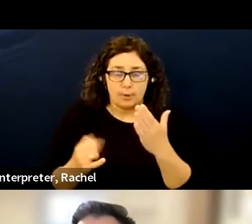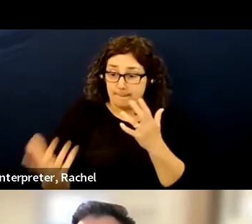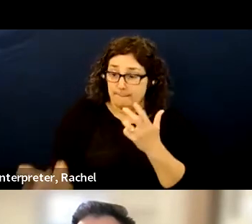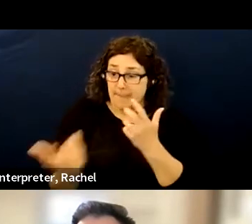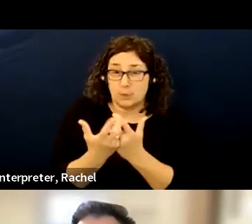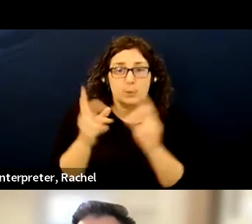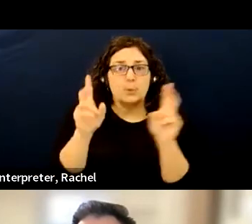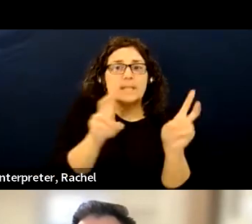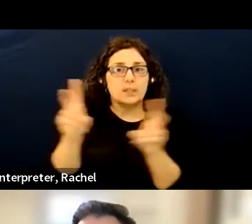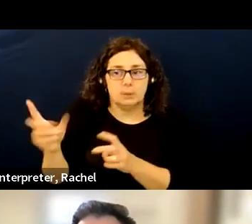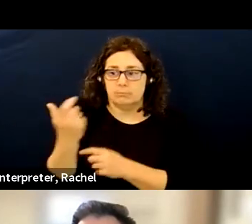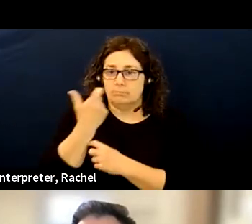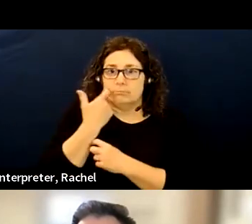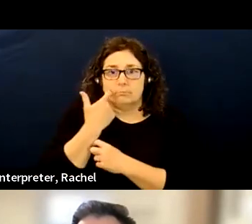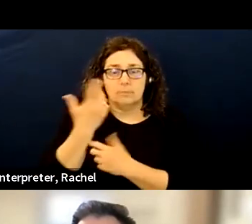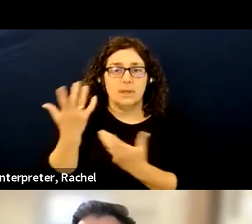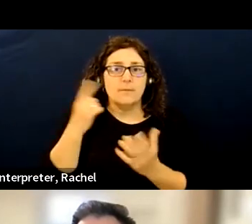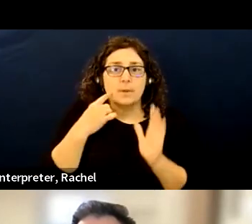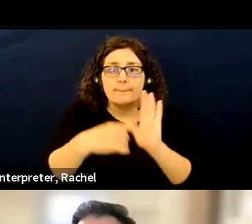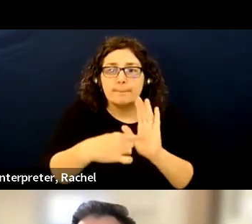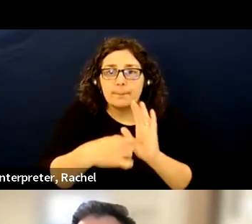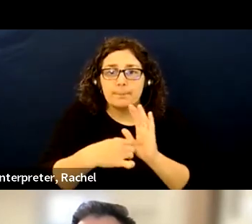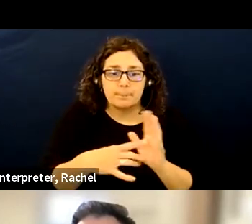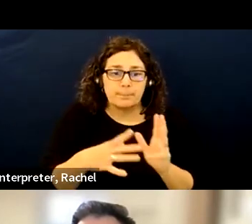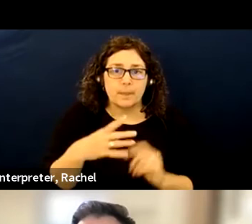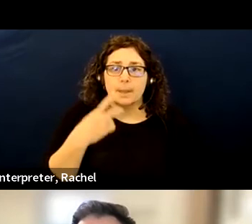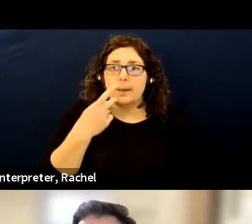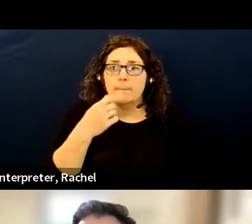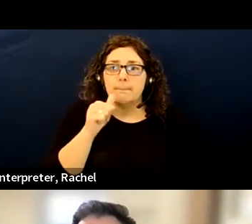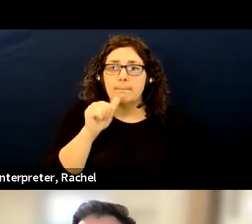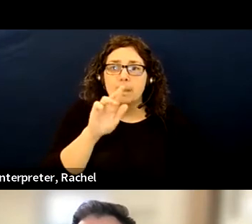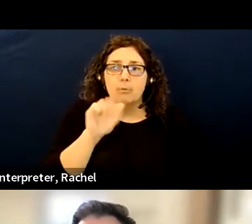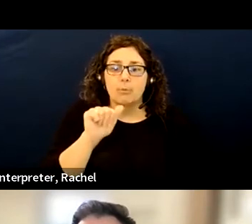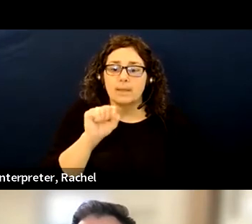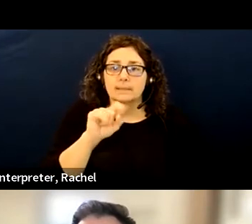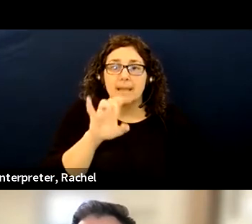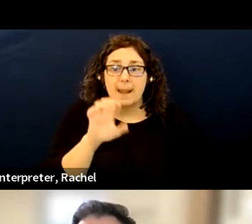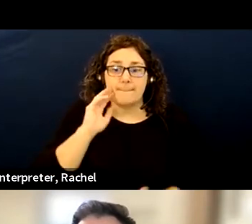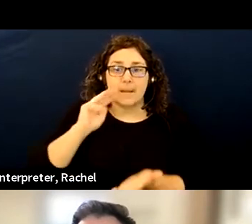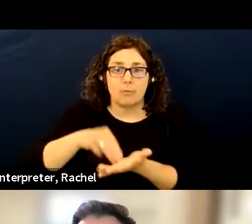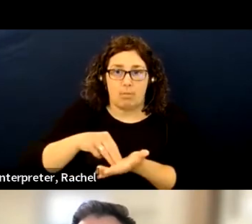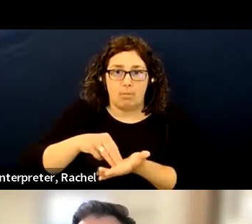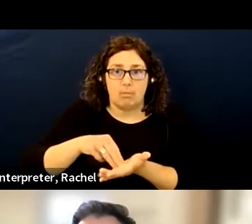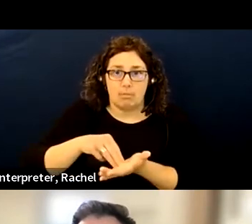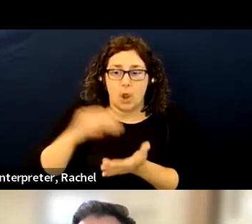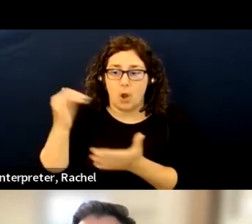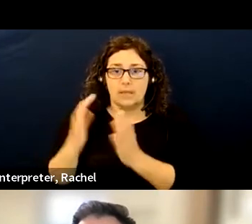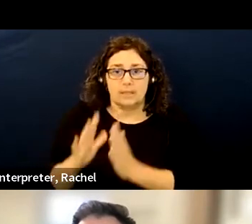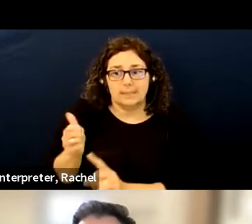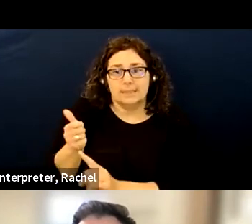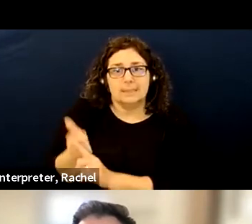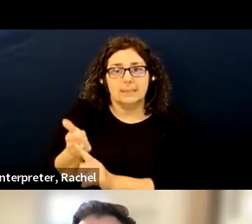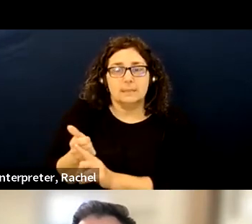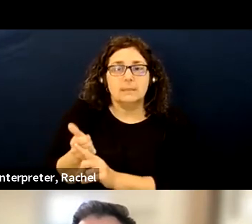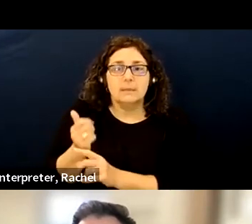of issues. I think of the work Parasite, which was a Montreal-based artist who